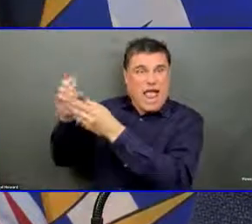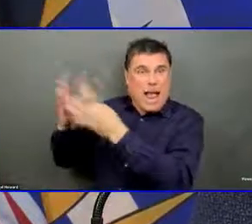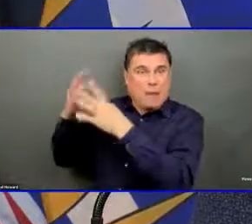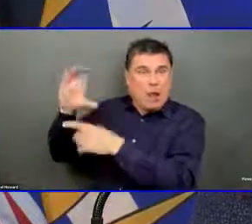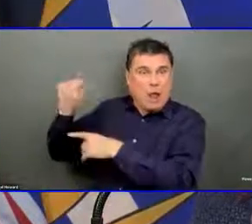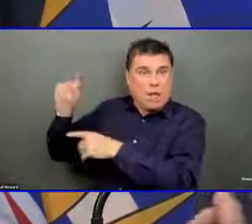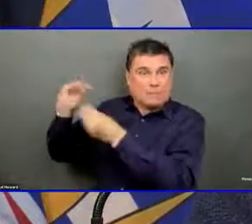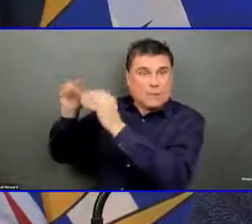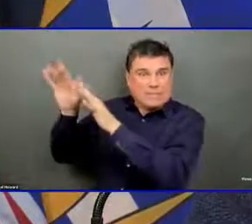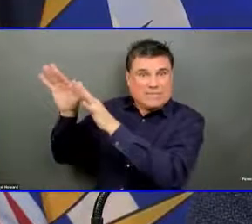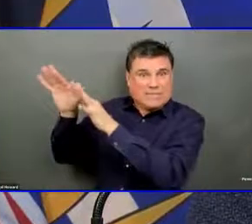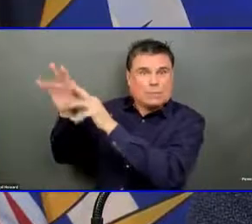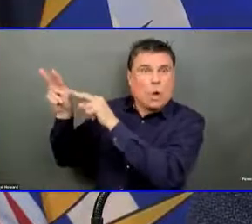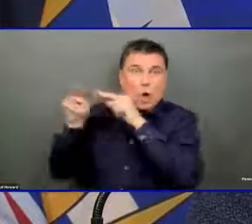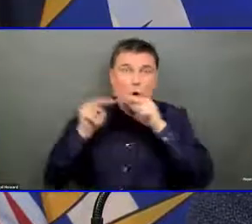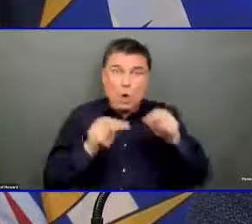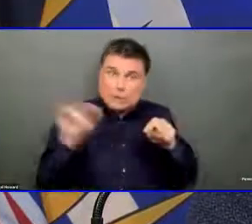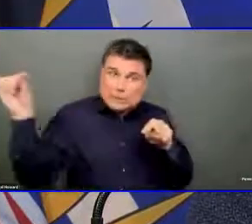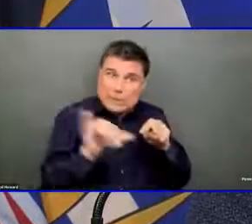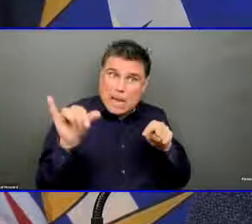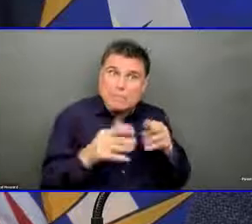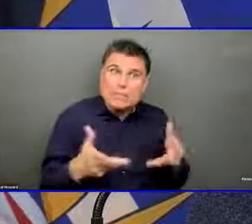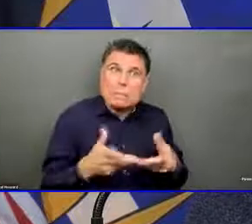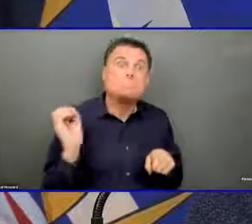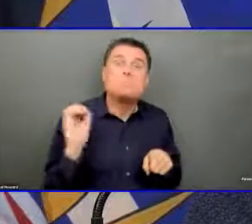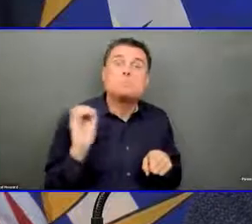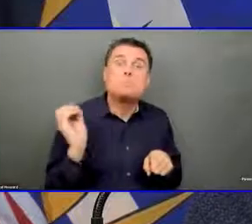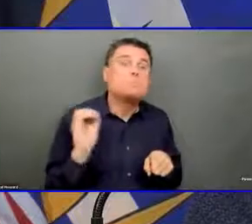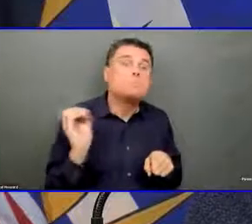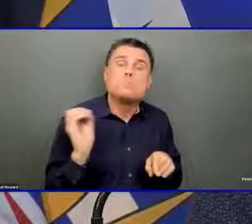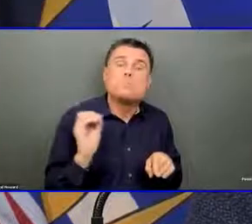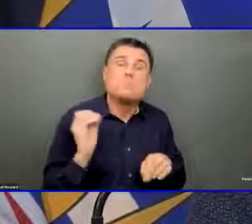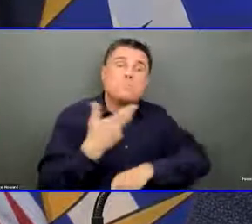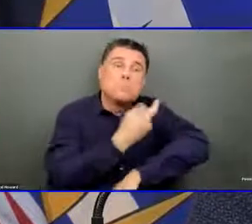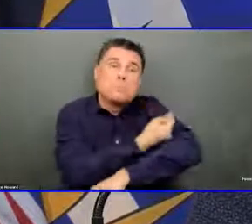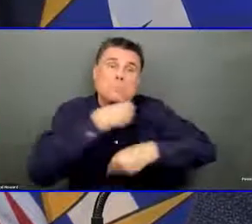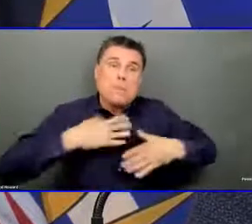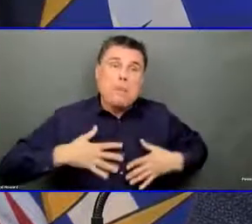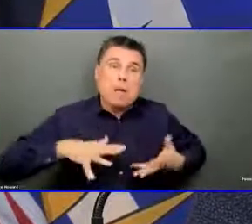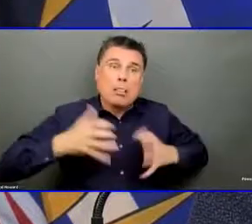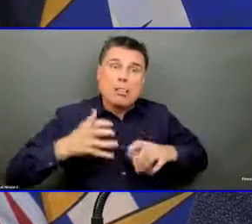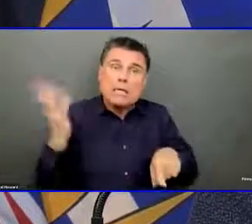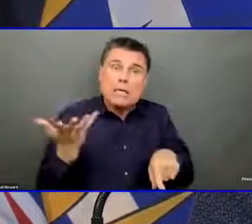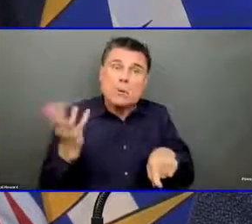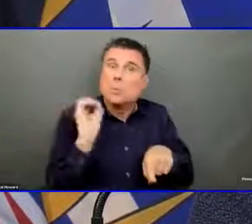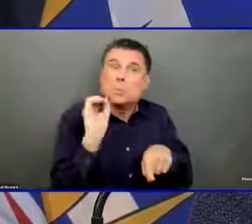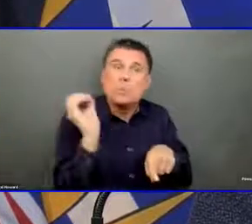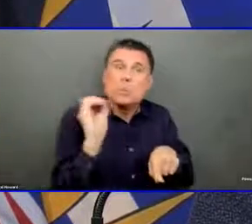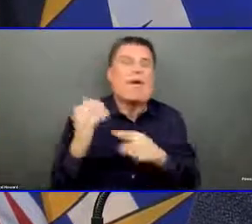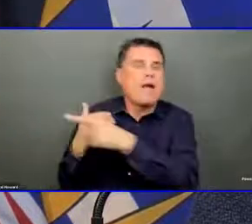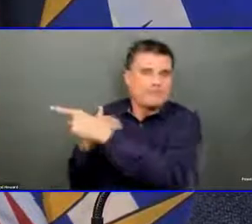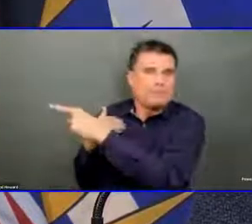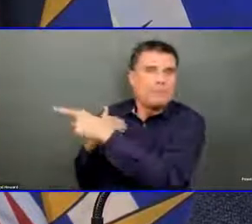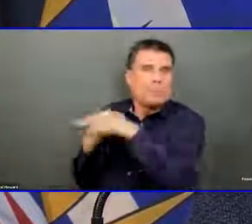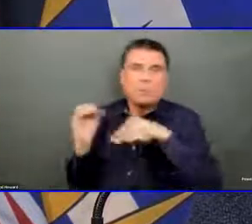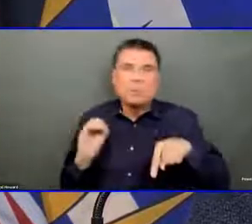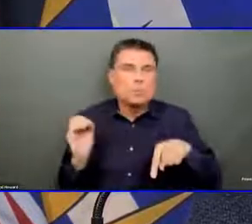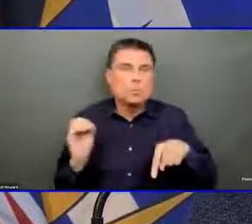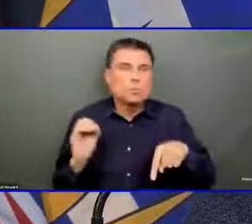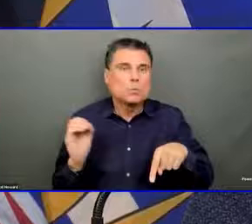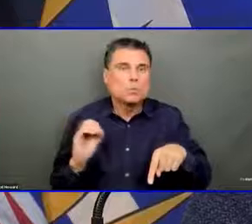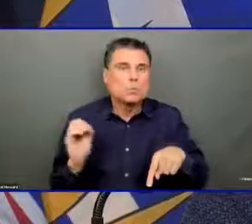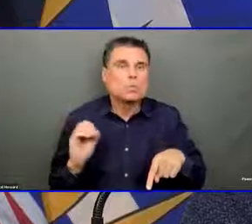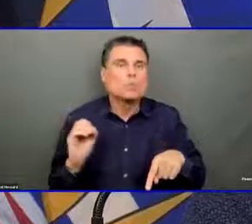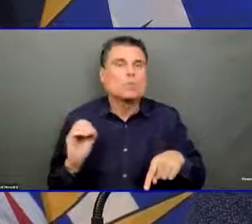is from the Serum Institute of India right now, and there are no safety signals associated with the product we have here. But we will, of